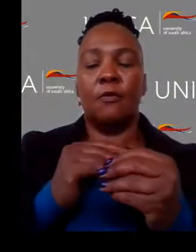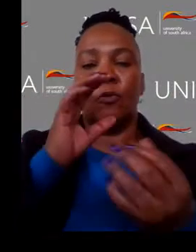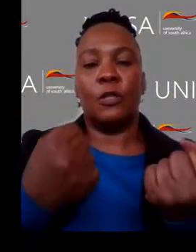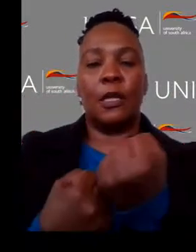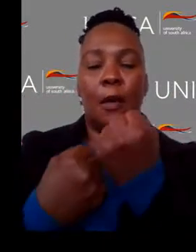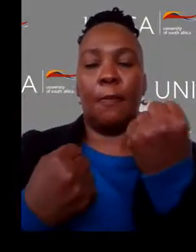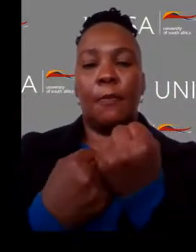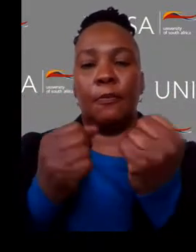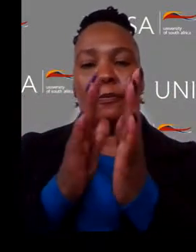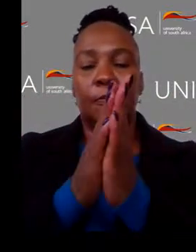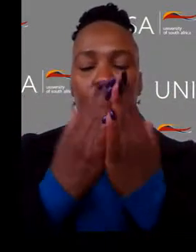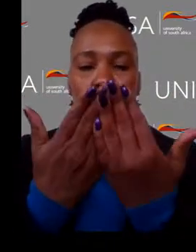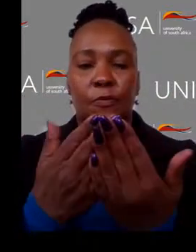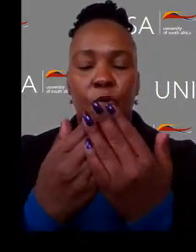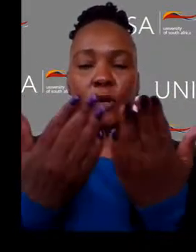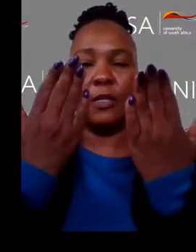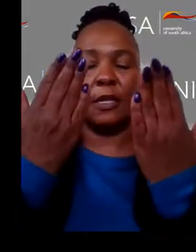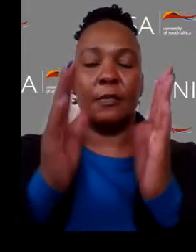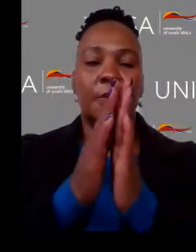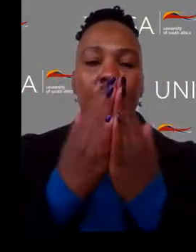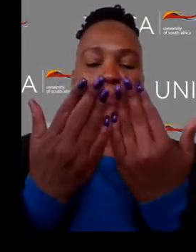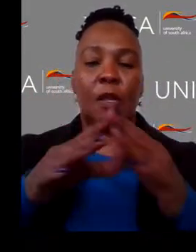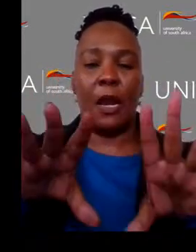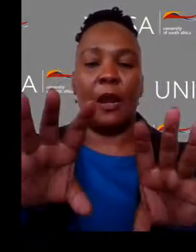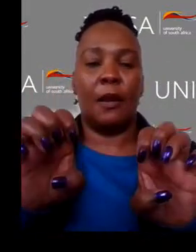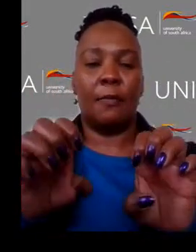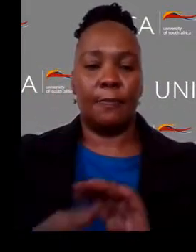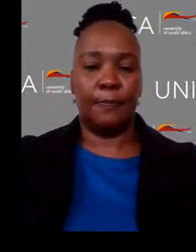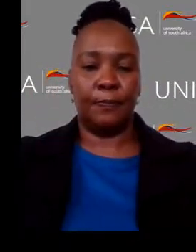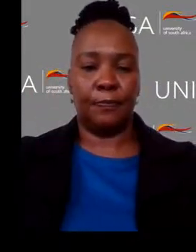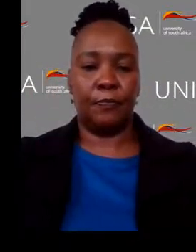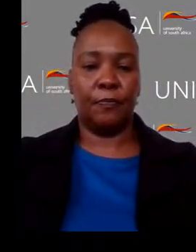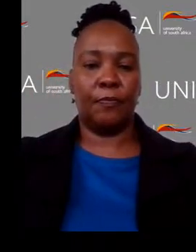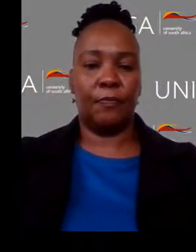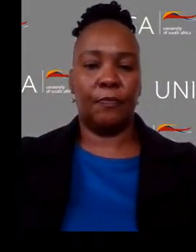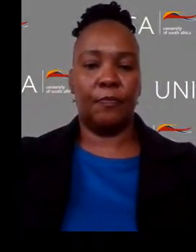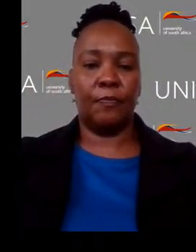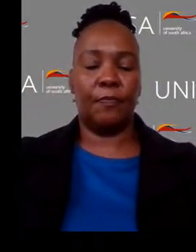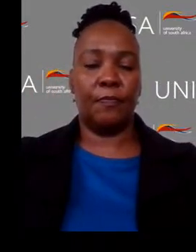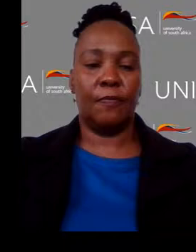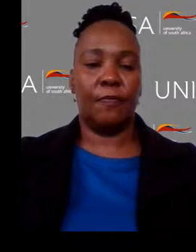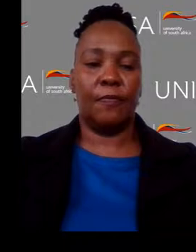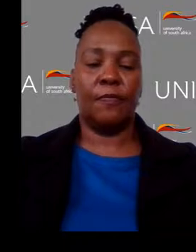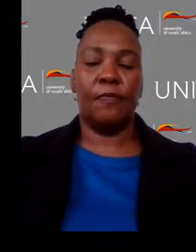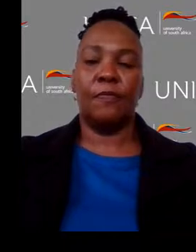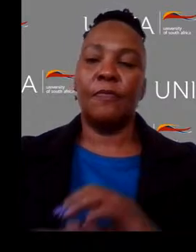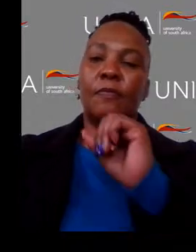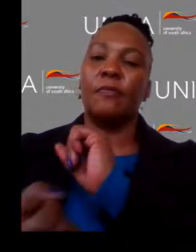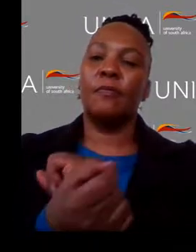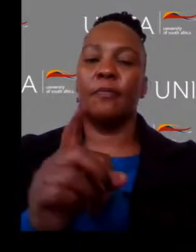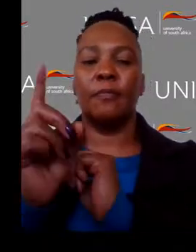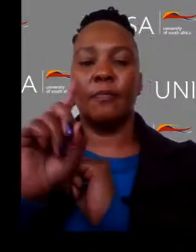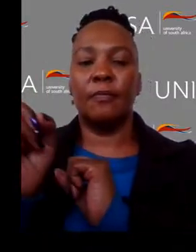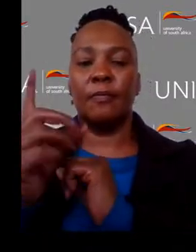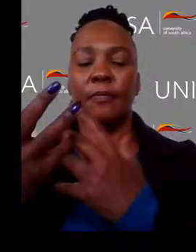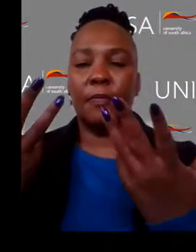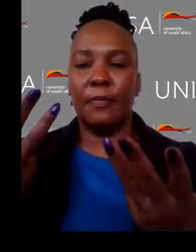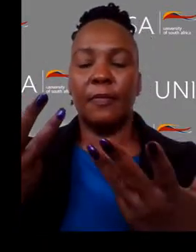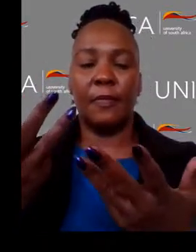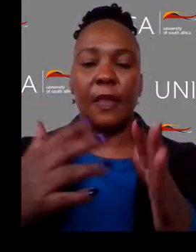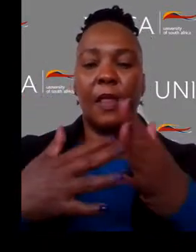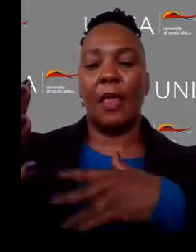or the study material for the exams. So what happens if you do perhaps have